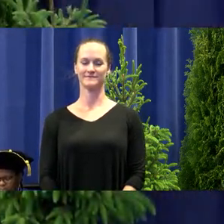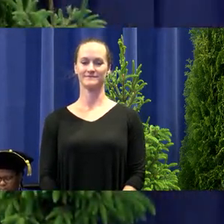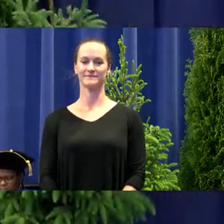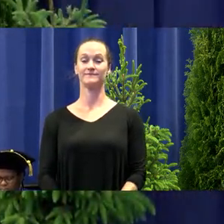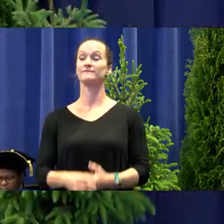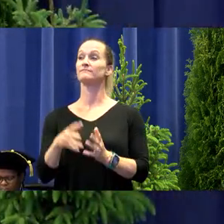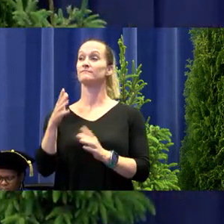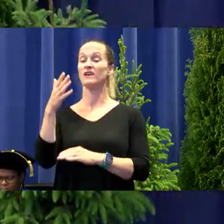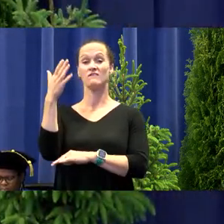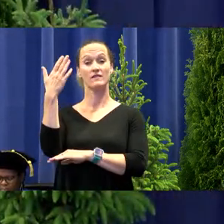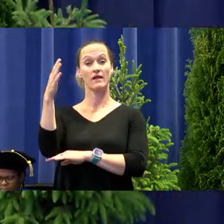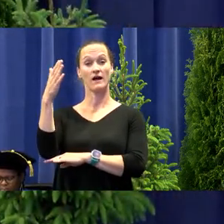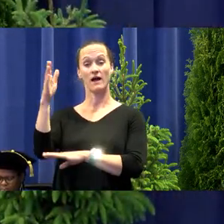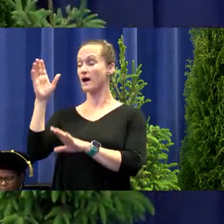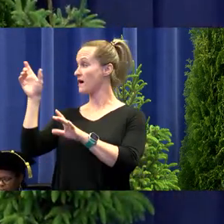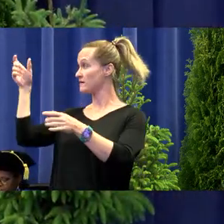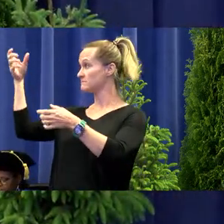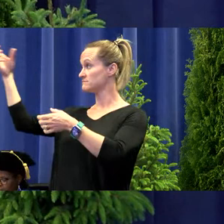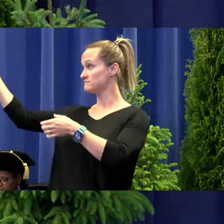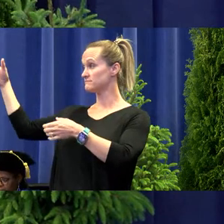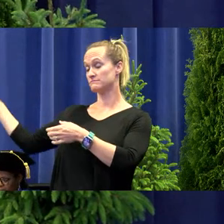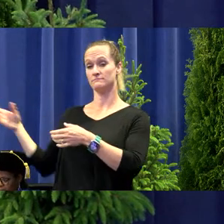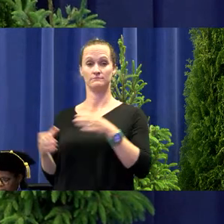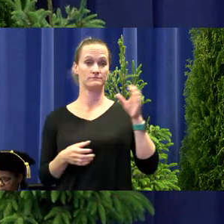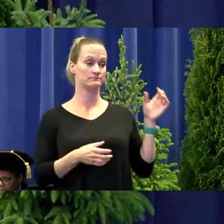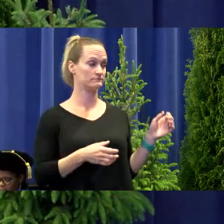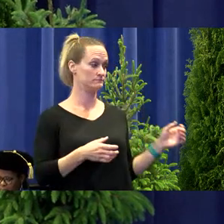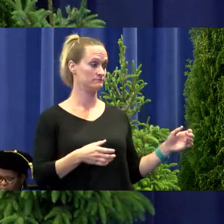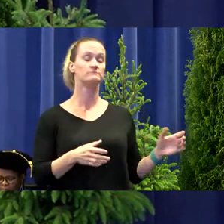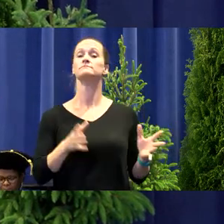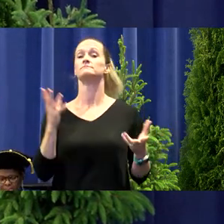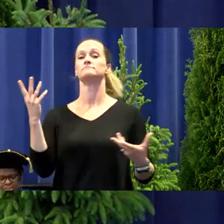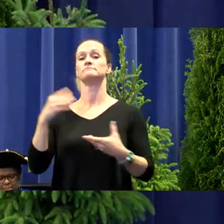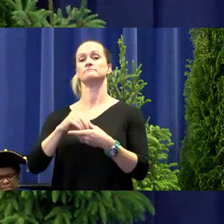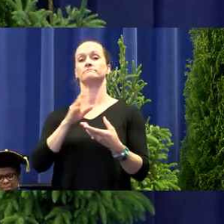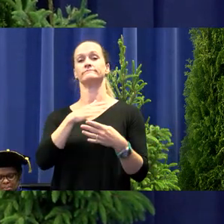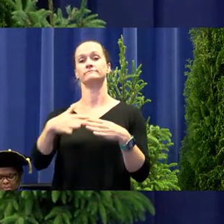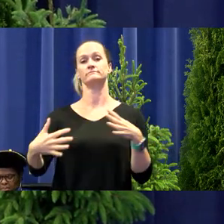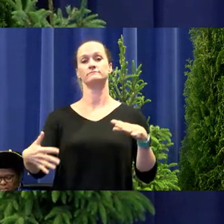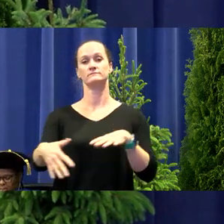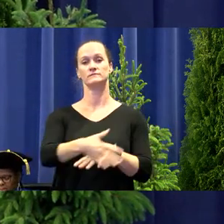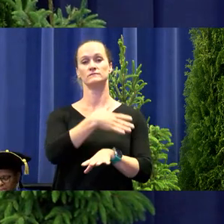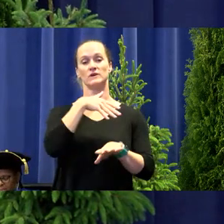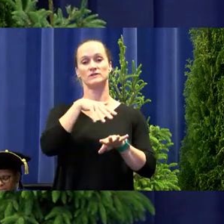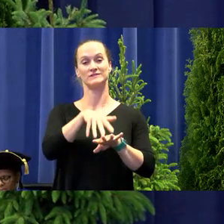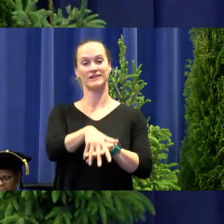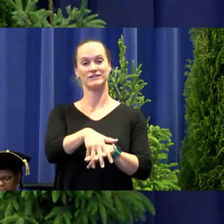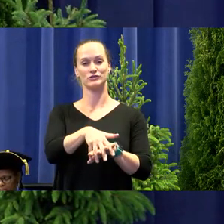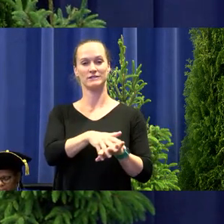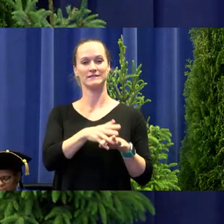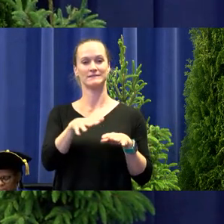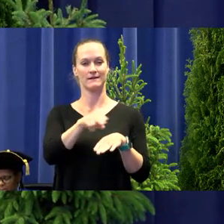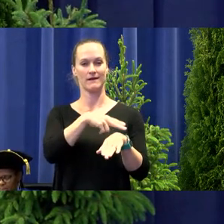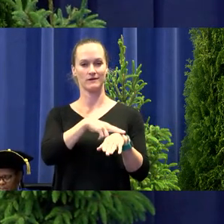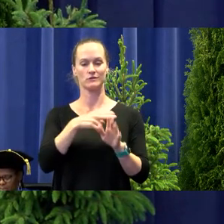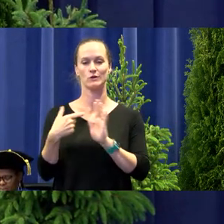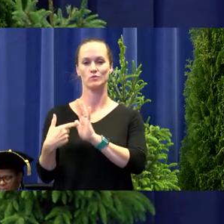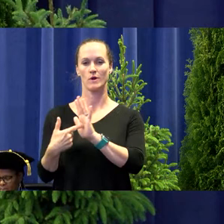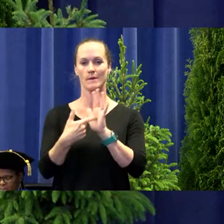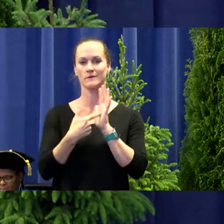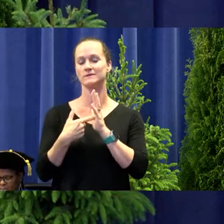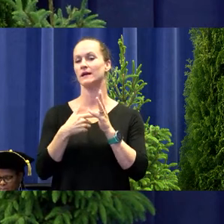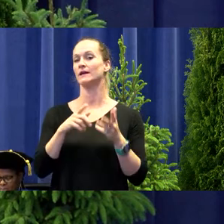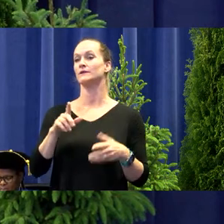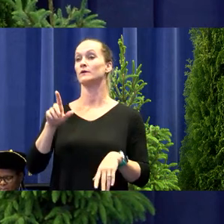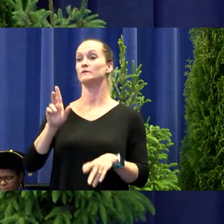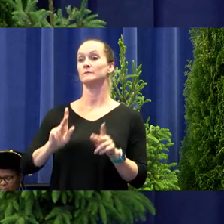The flags we have near and on the stage, including those of sovereign indigenous nations, represents the origin and